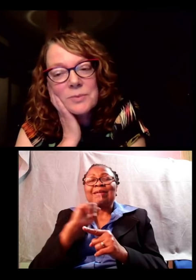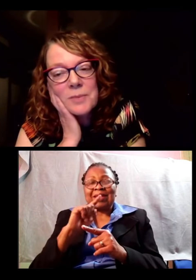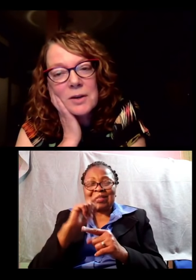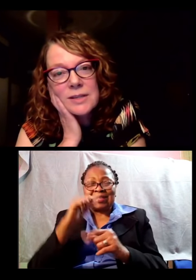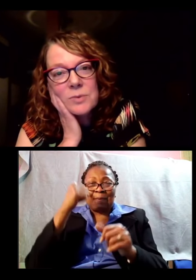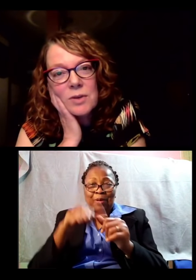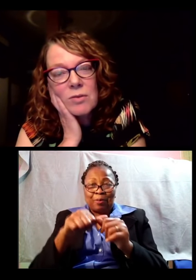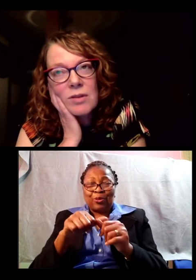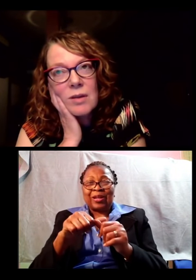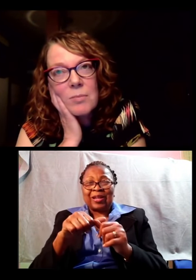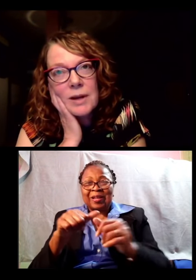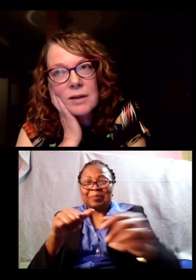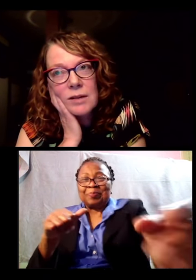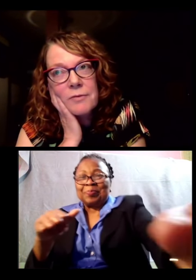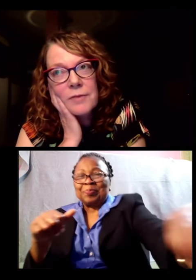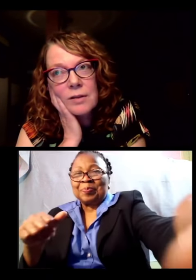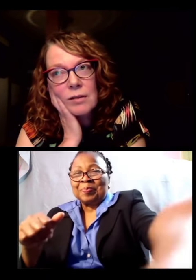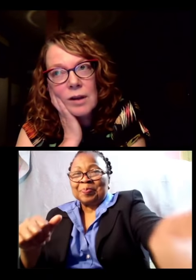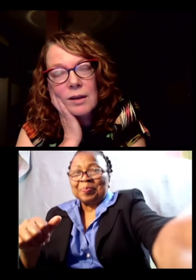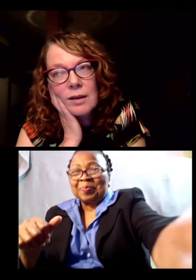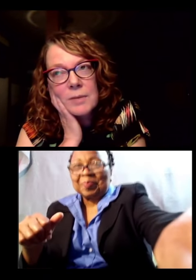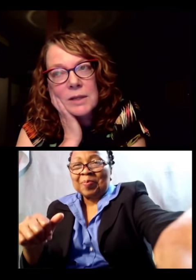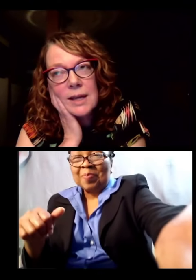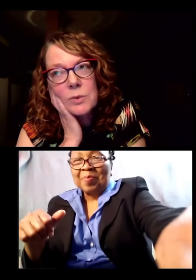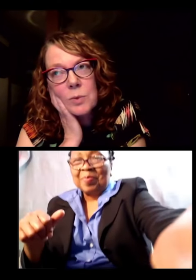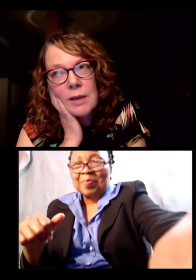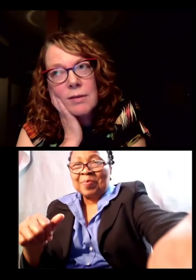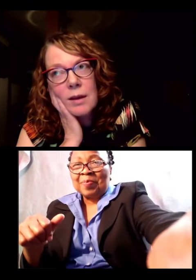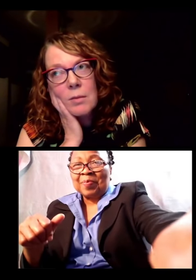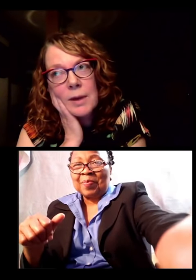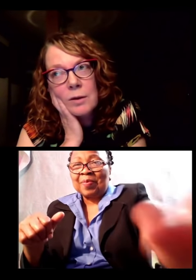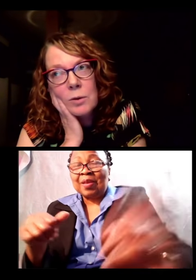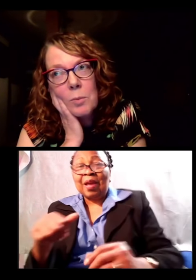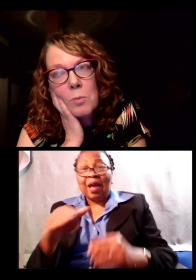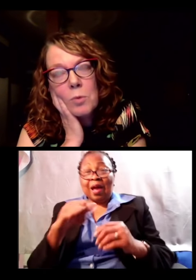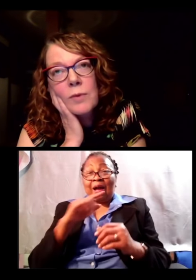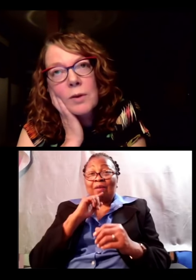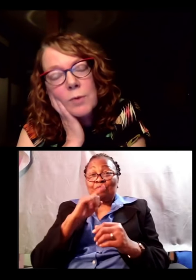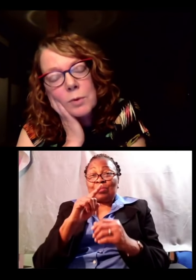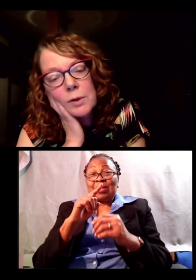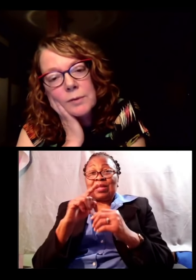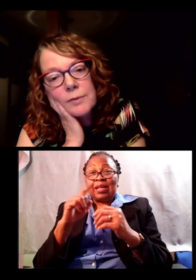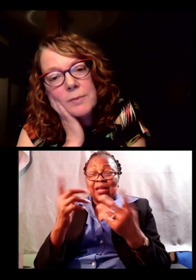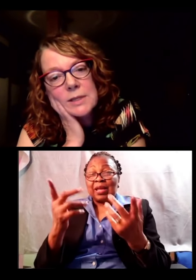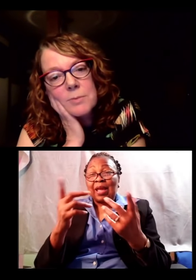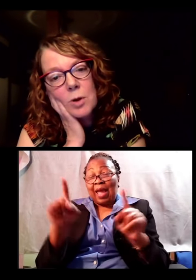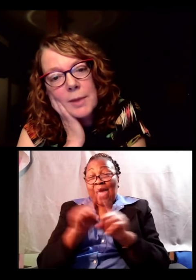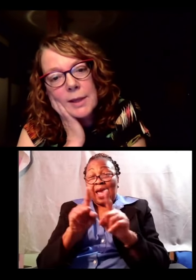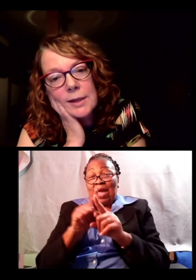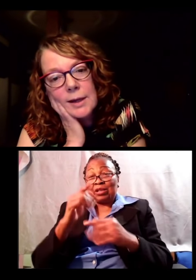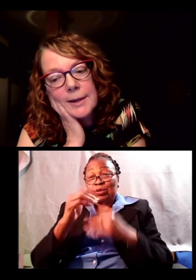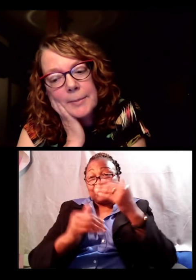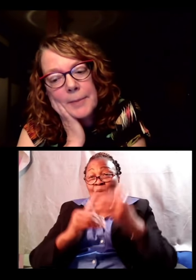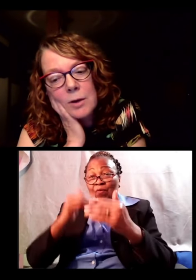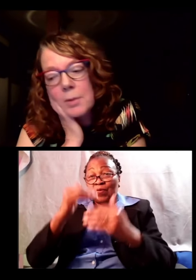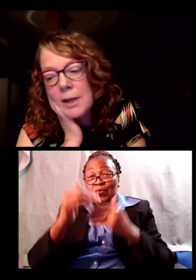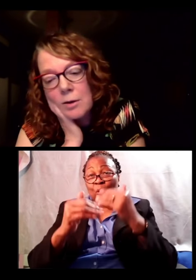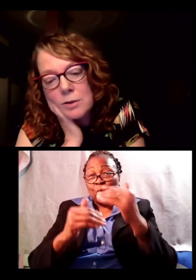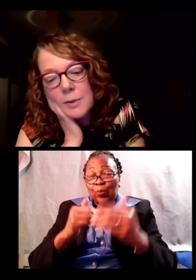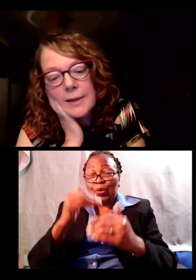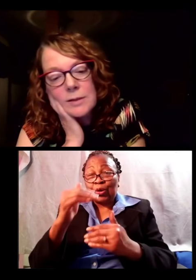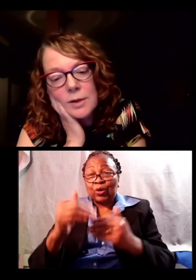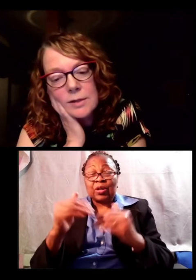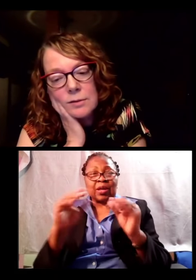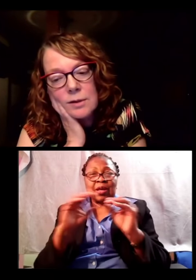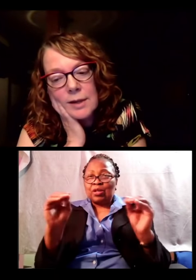I just am curious what you think about a figure like, I mean, as we think about moving forward from this moment, and nobody